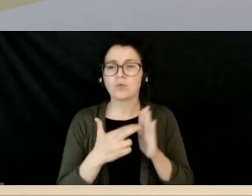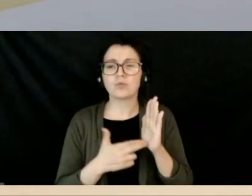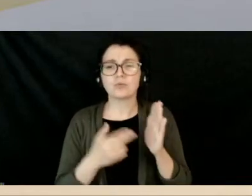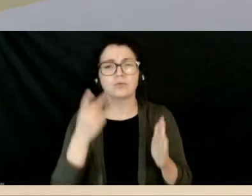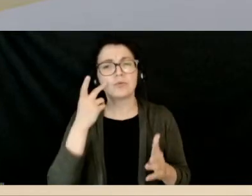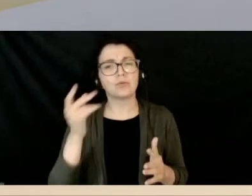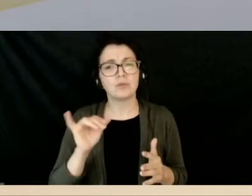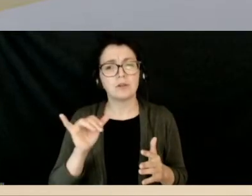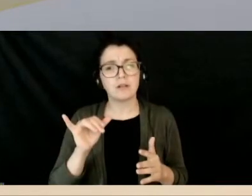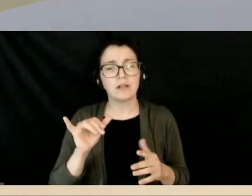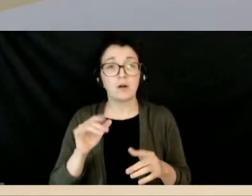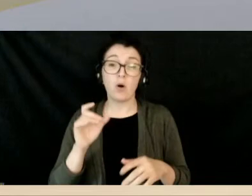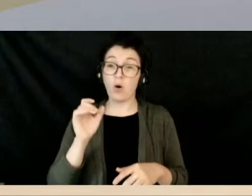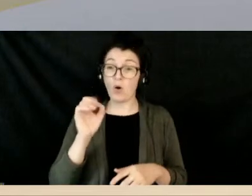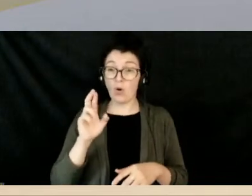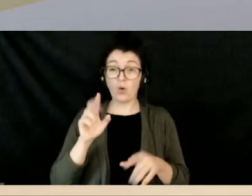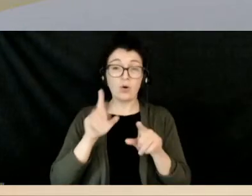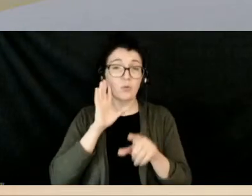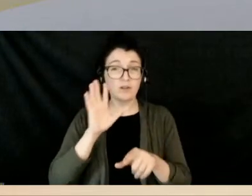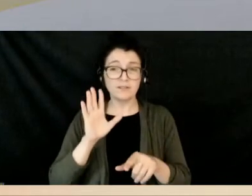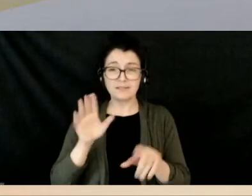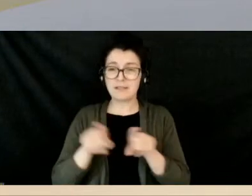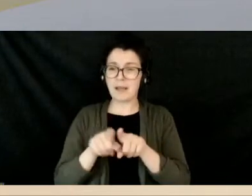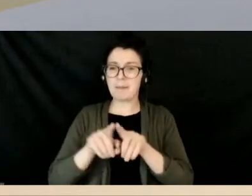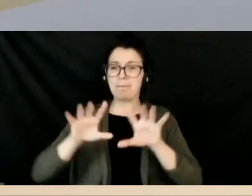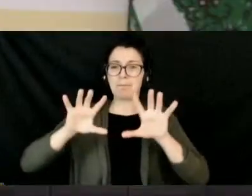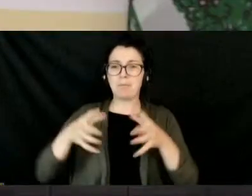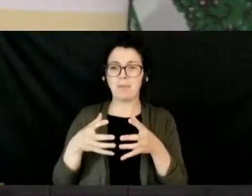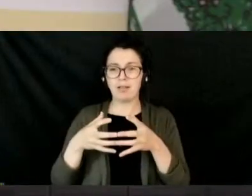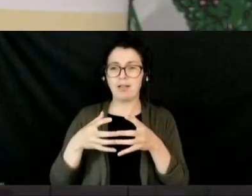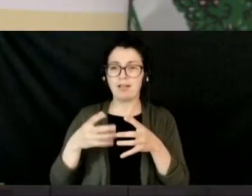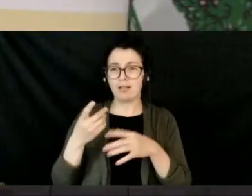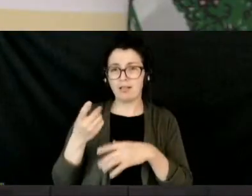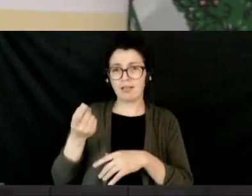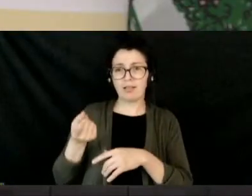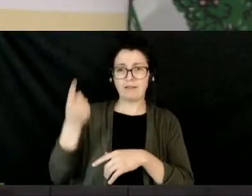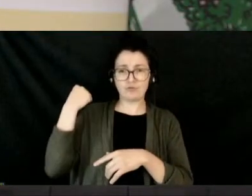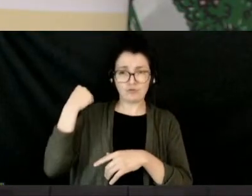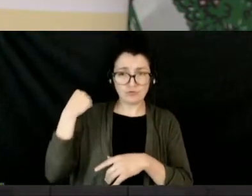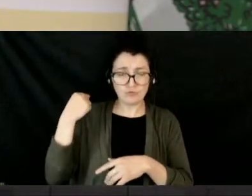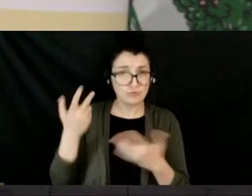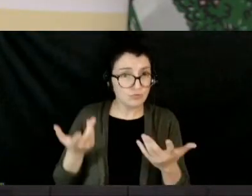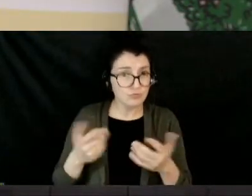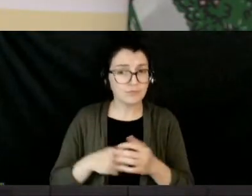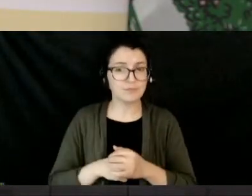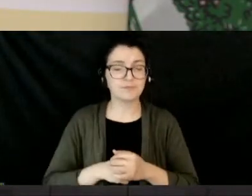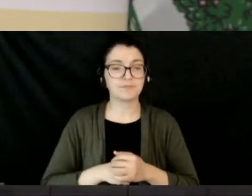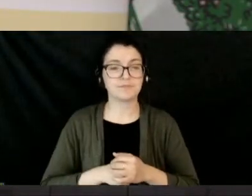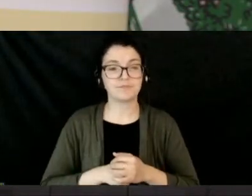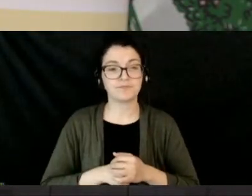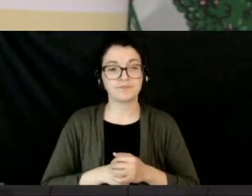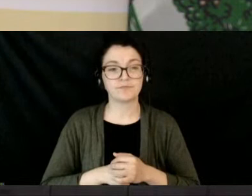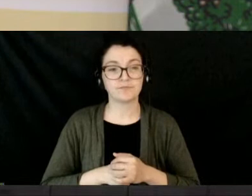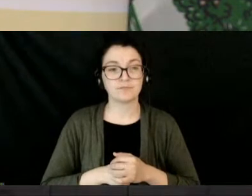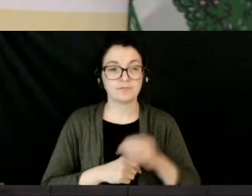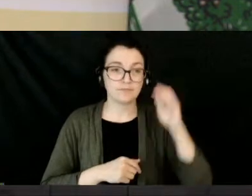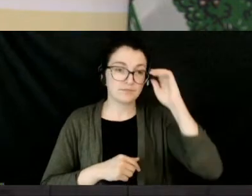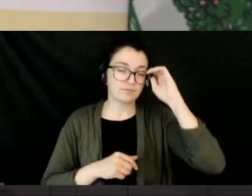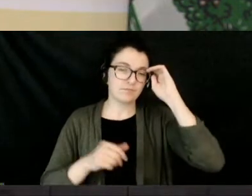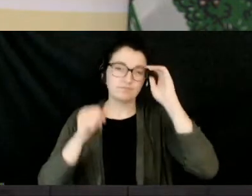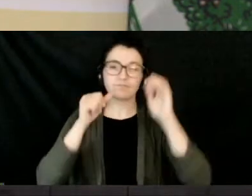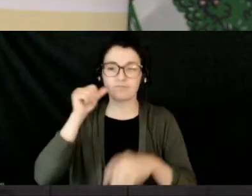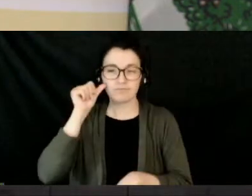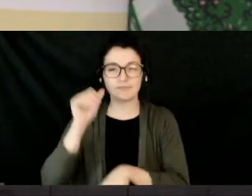the Atlantic bubble looked like last summer? I can start. We had a call last night with Atlantic premiers where